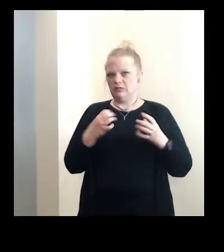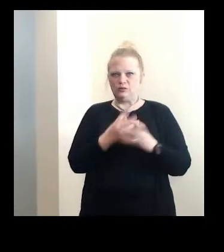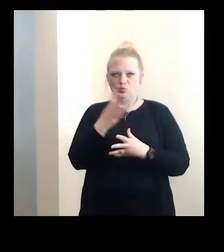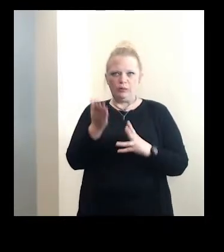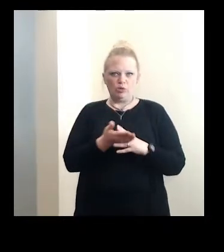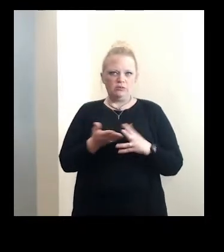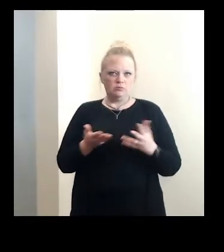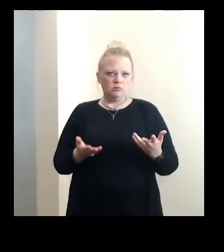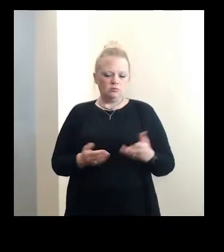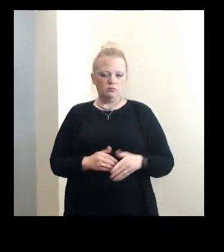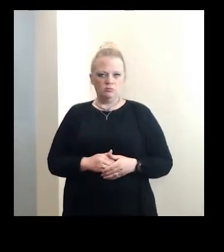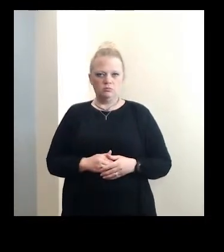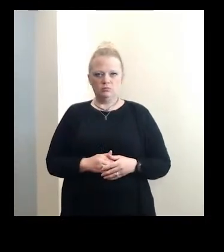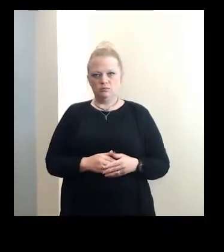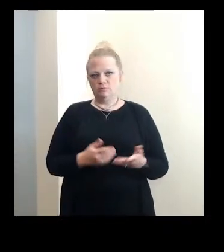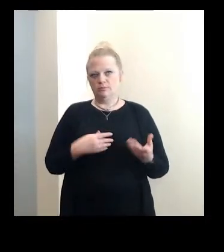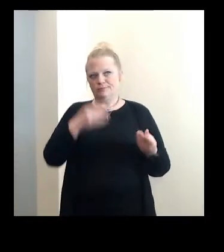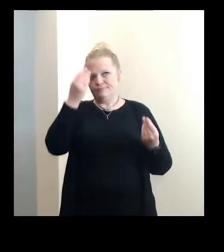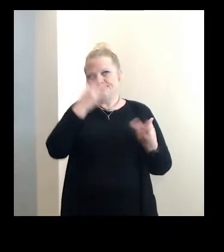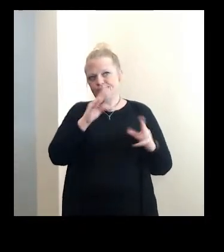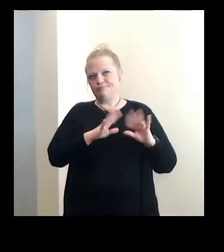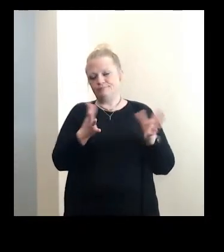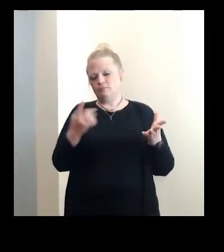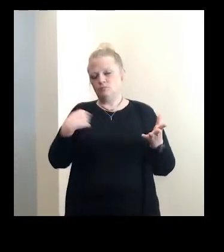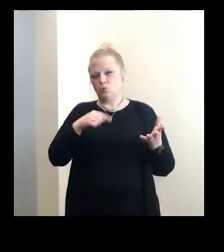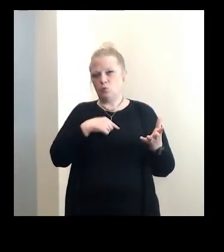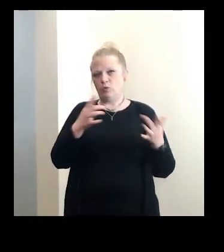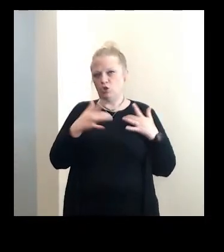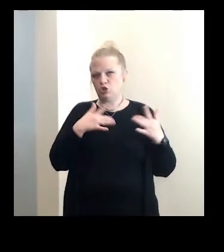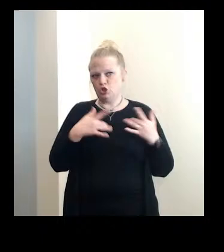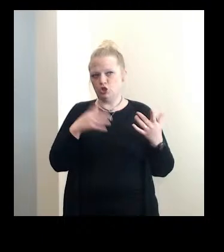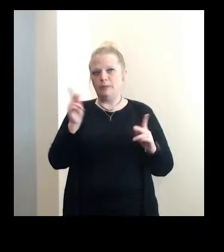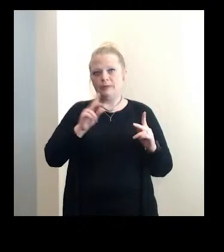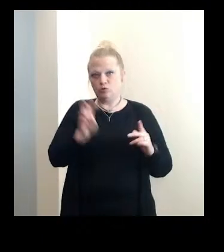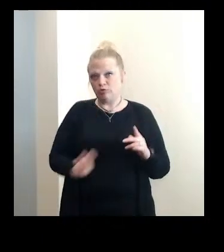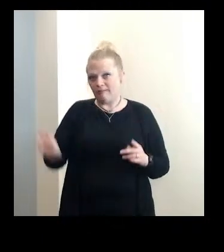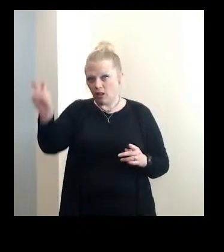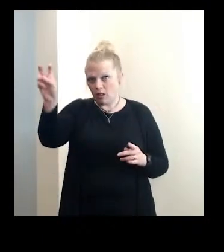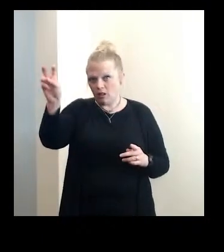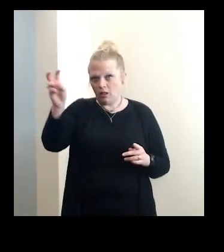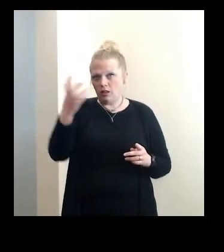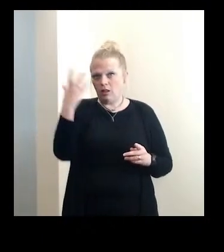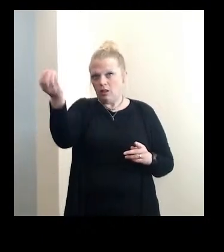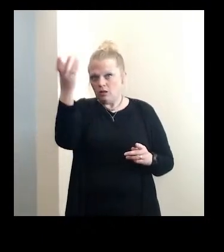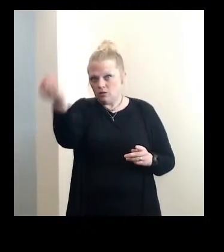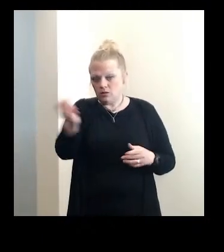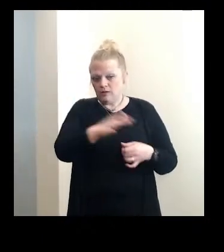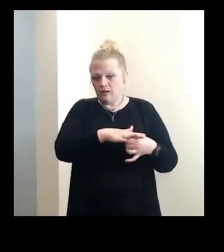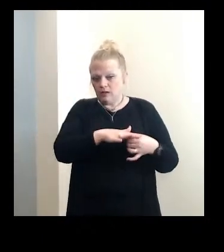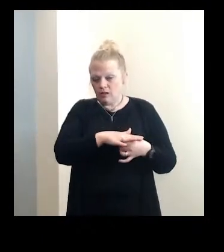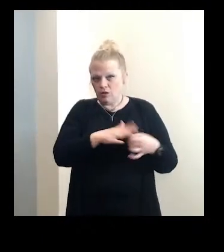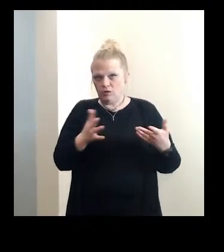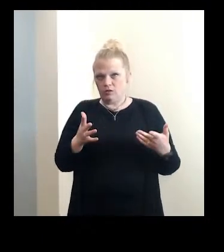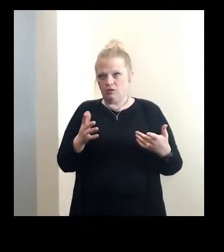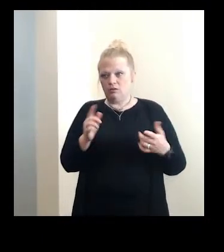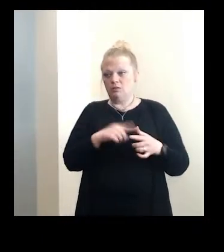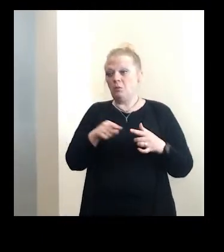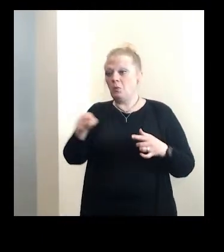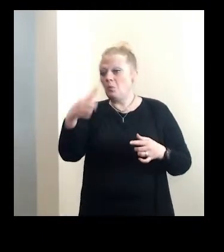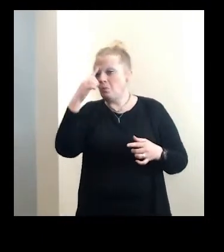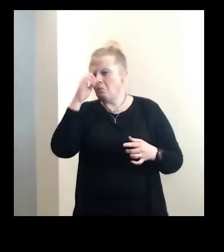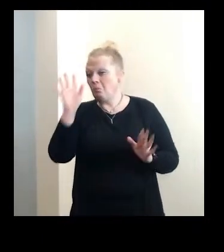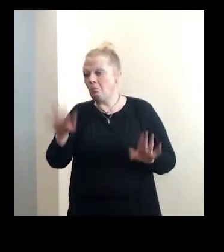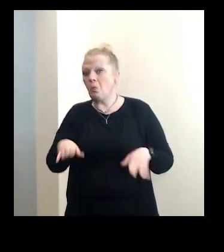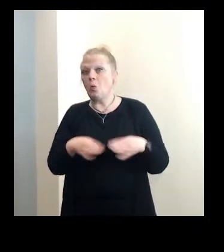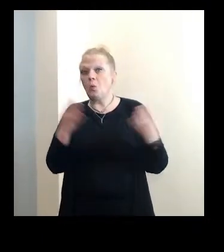break, and it just tells us exactly what we were worried about. People who traveled out of the area, they went to areas that they thought were, hey,